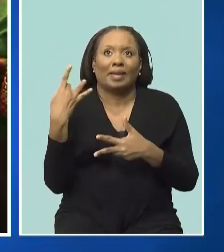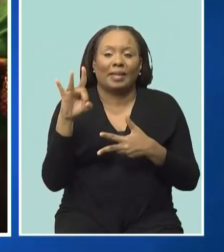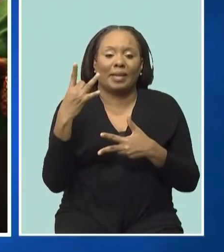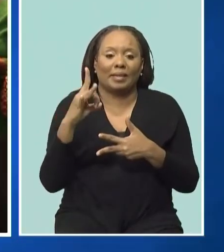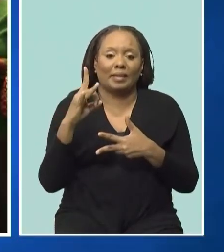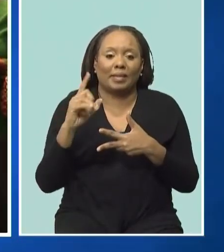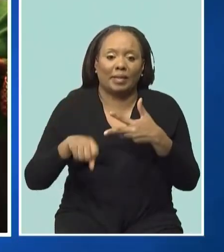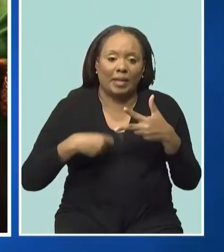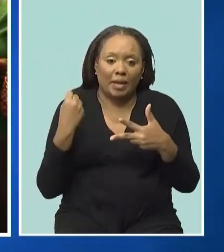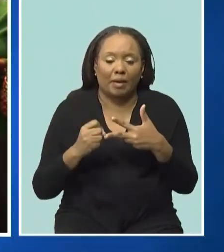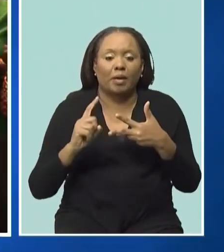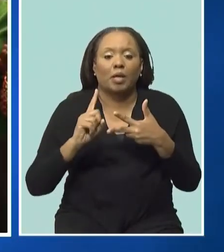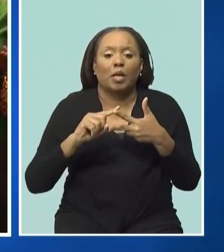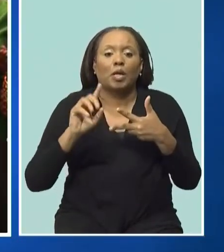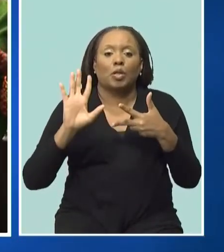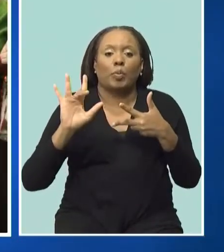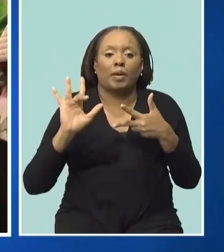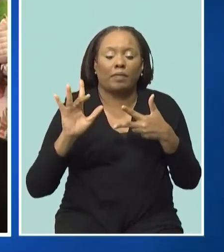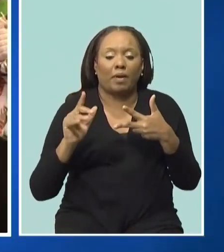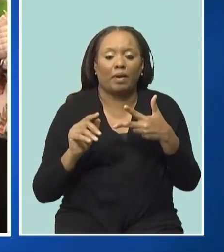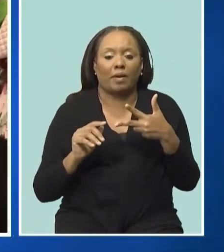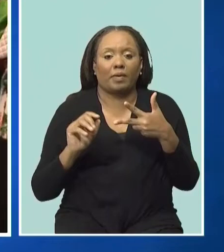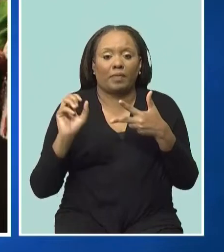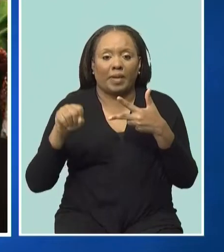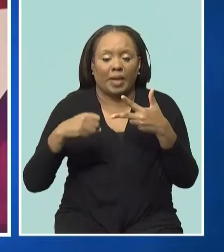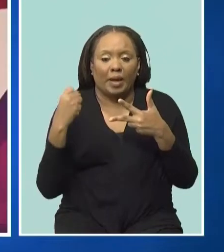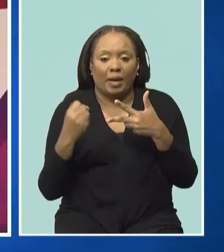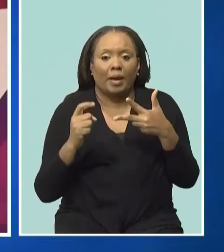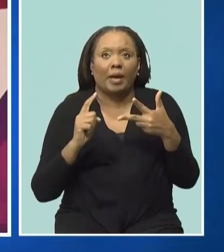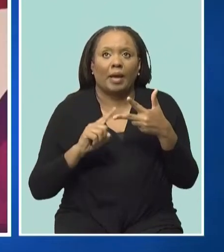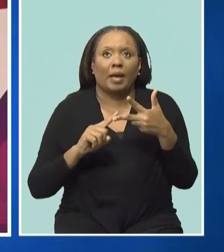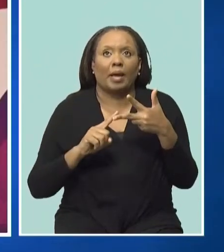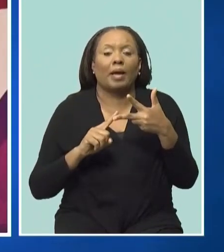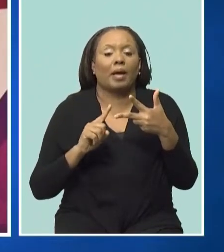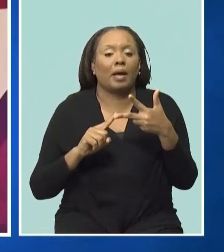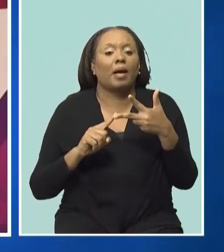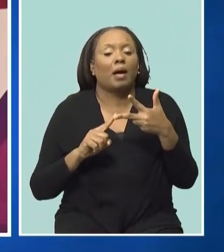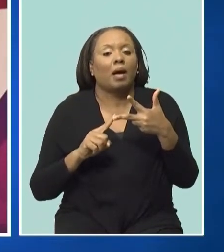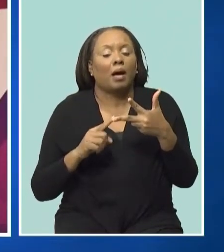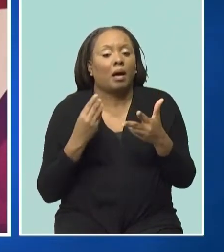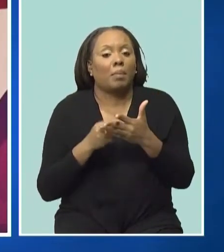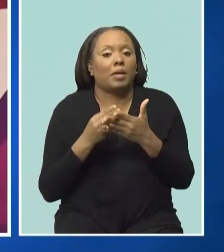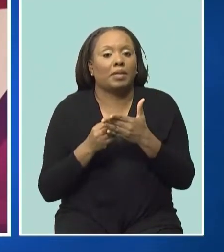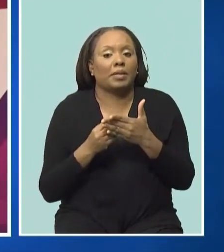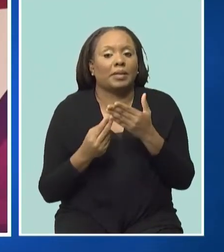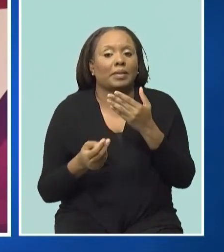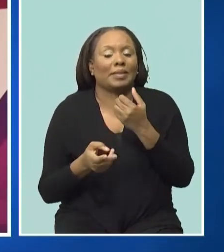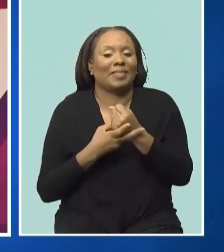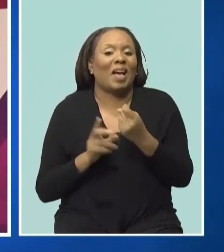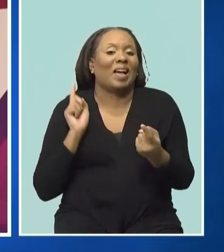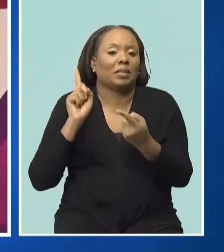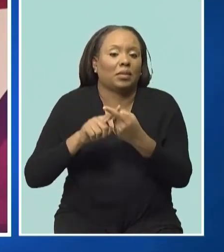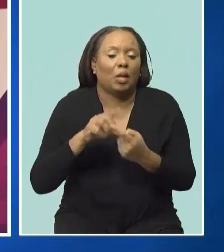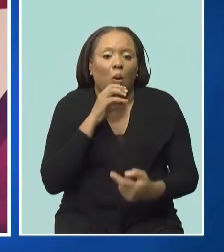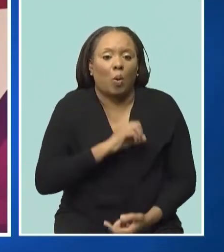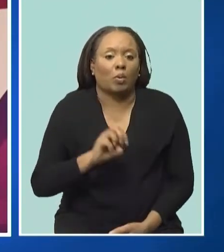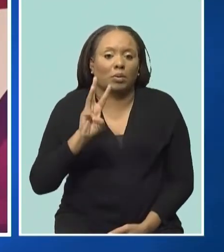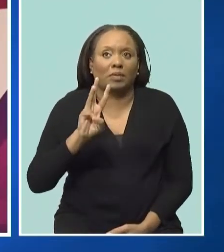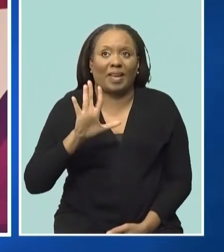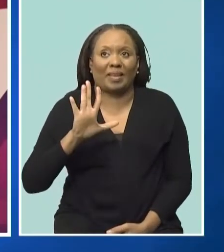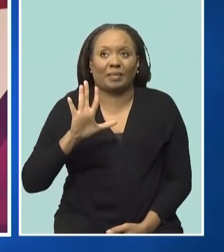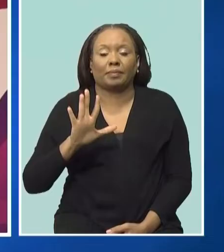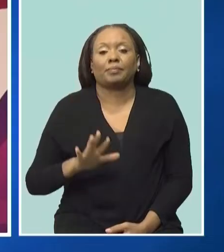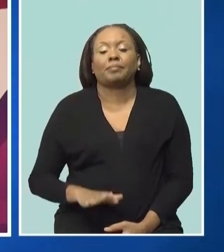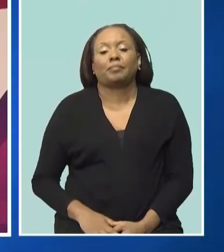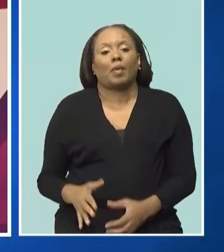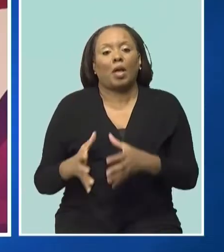a 25-year, and an endowment to 65. And again, the research that